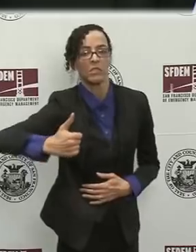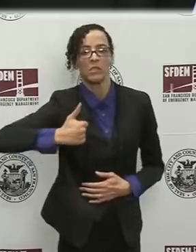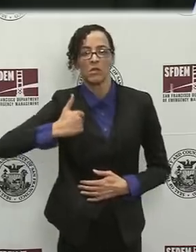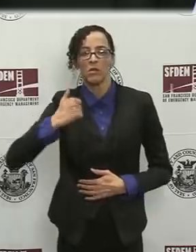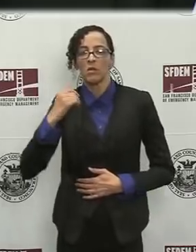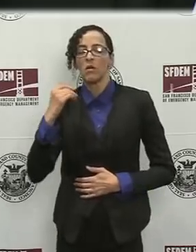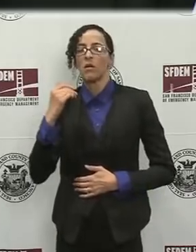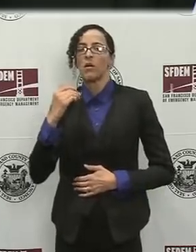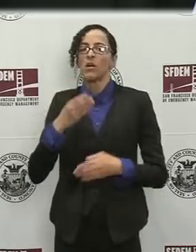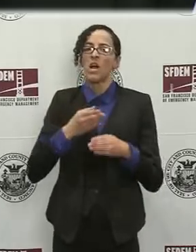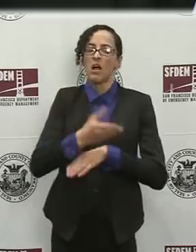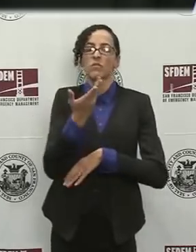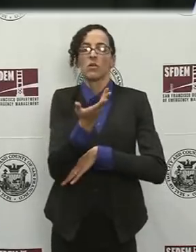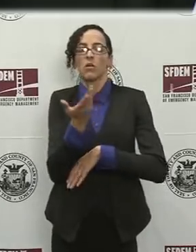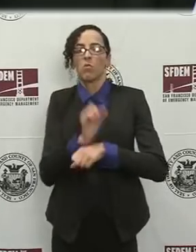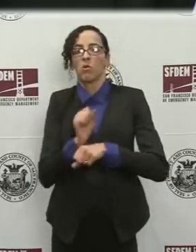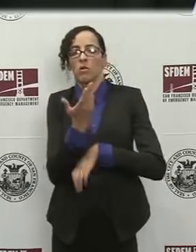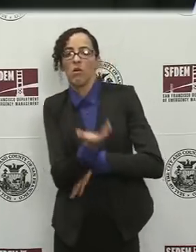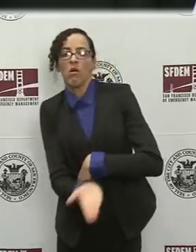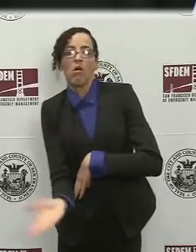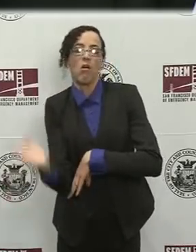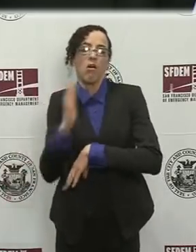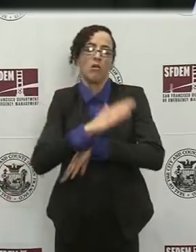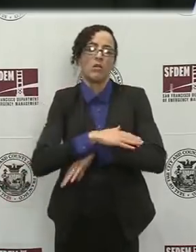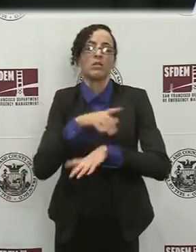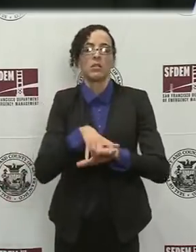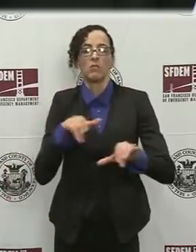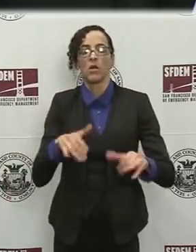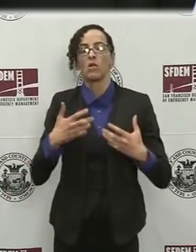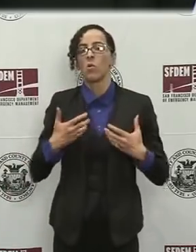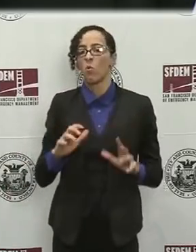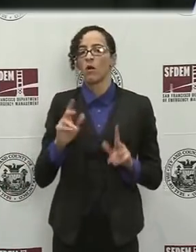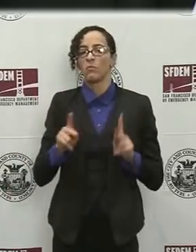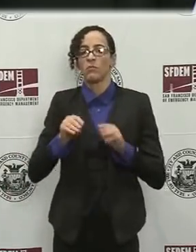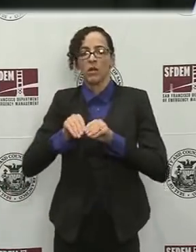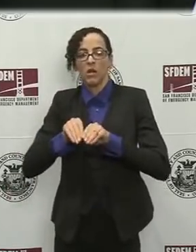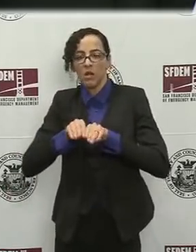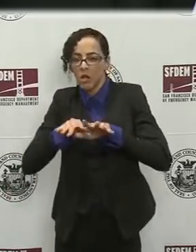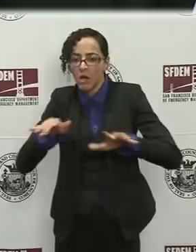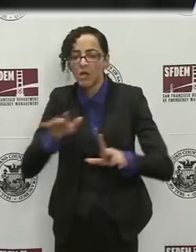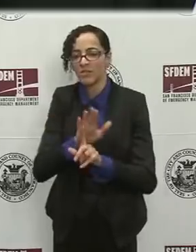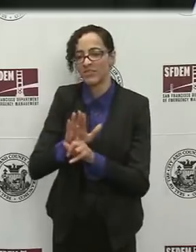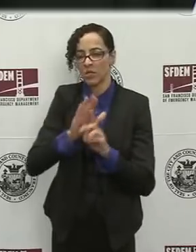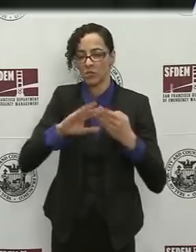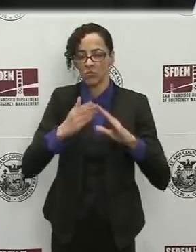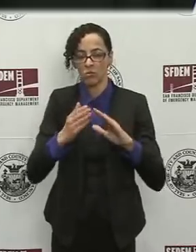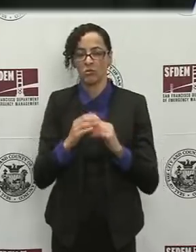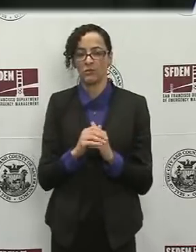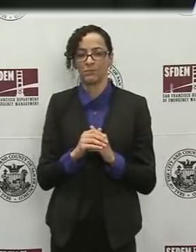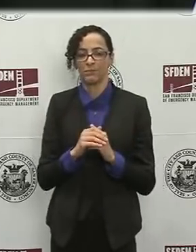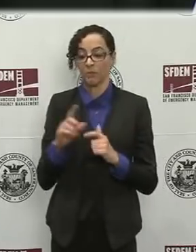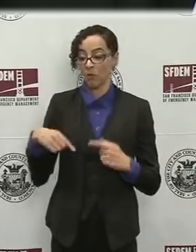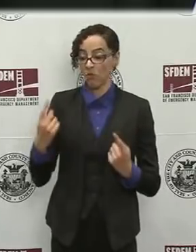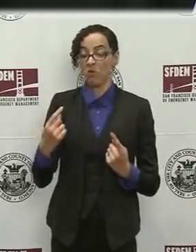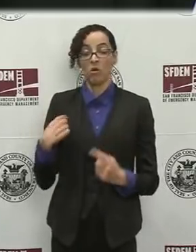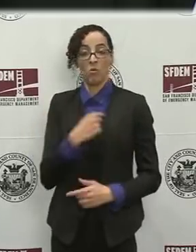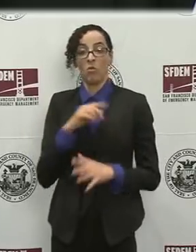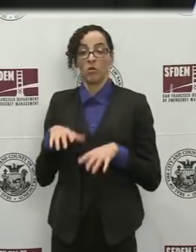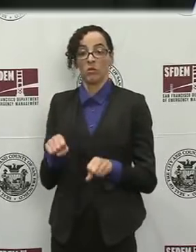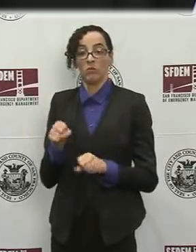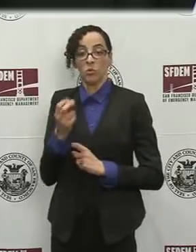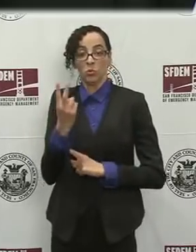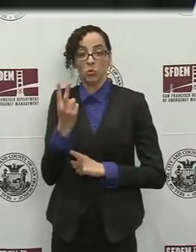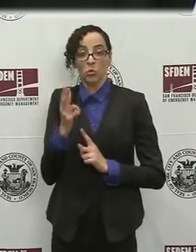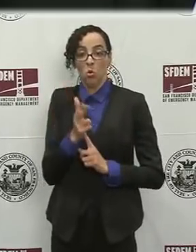going home and potentially being infected in their communities. So to this end, we have secured 2 hotels,